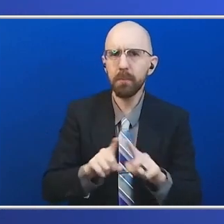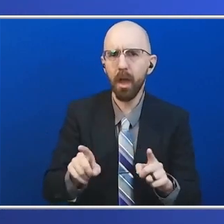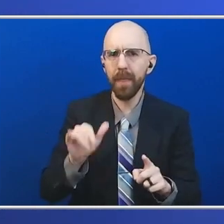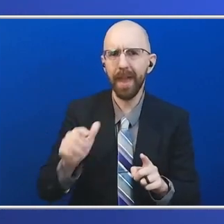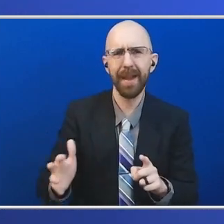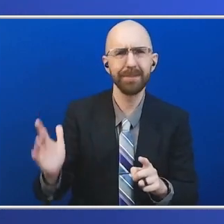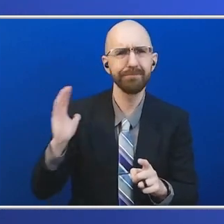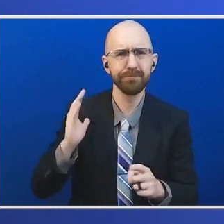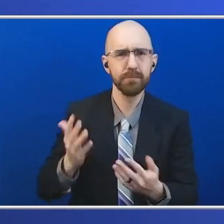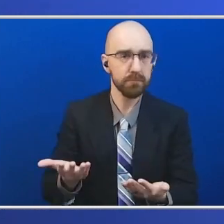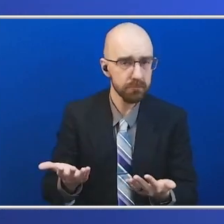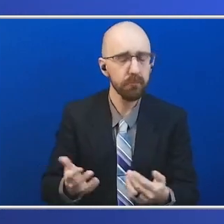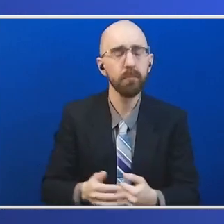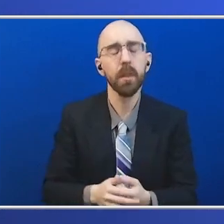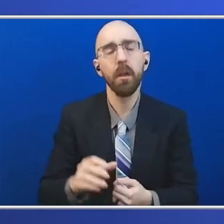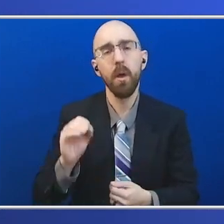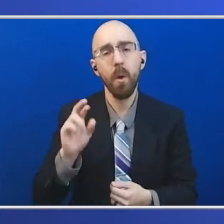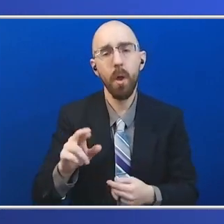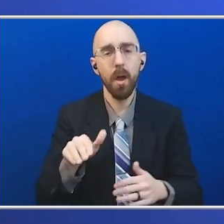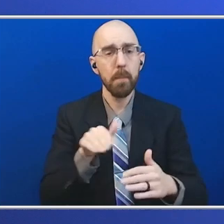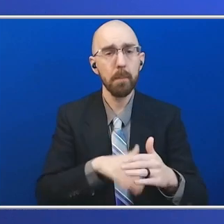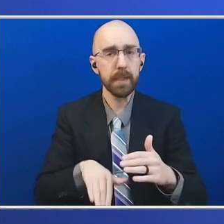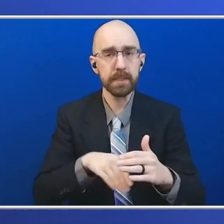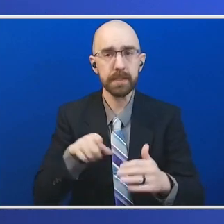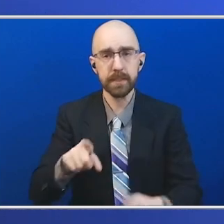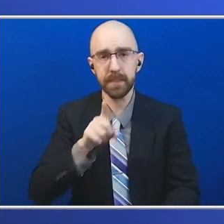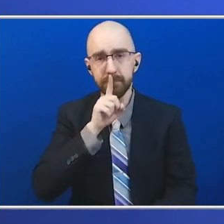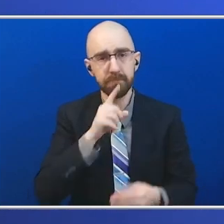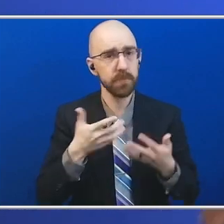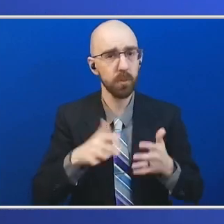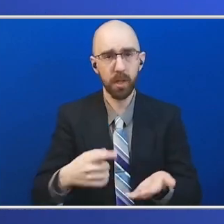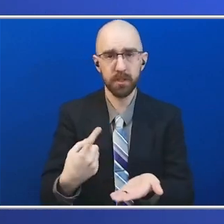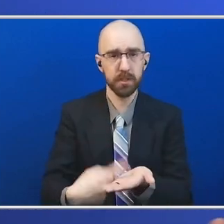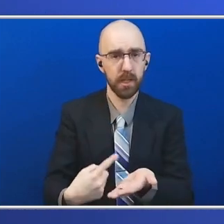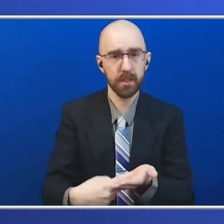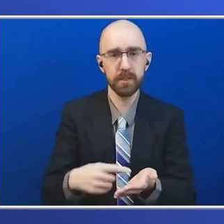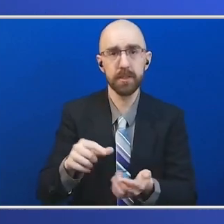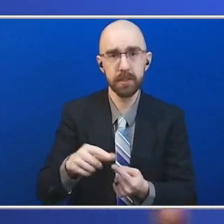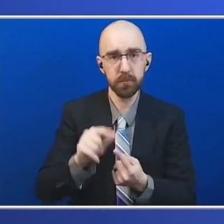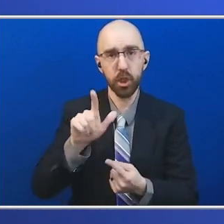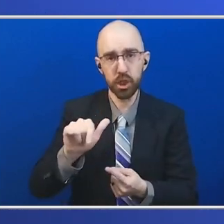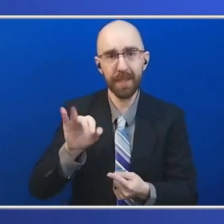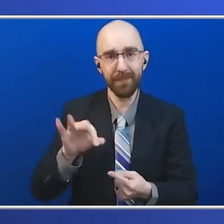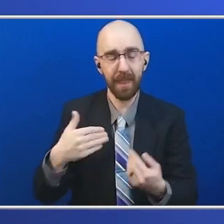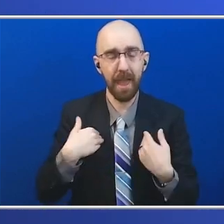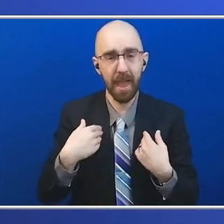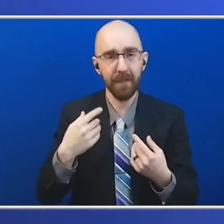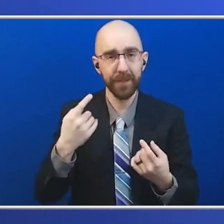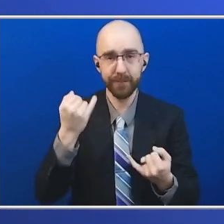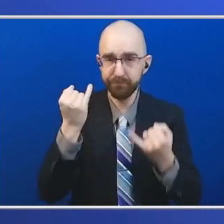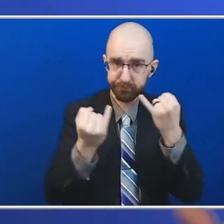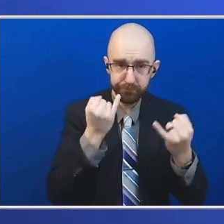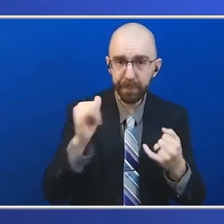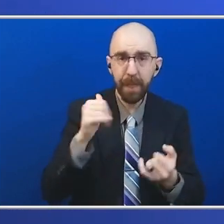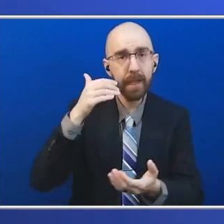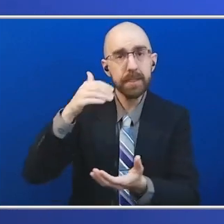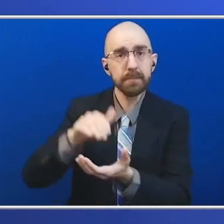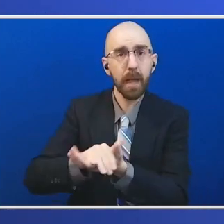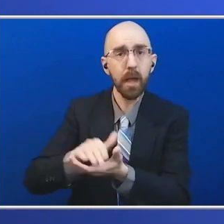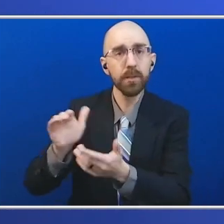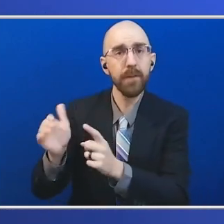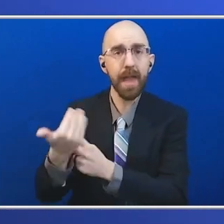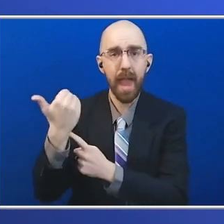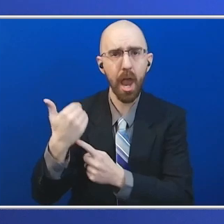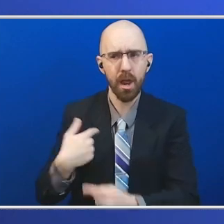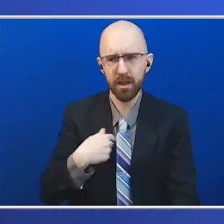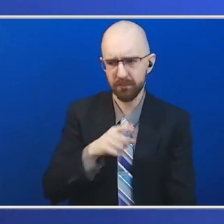they may basically not want to talk about it, especially if they are having delusions like the spouse is having an affair. They don't want to talk about that to